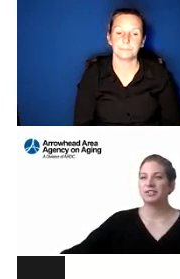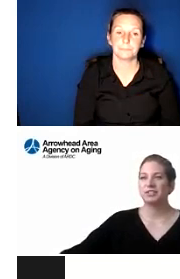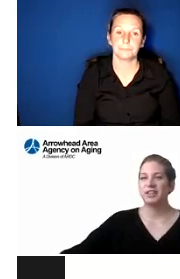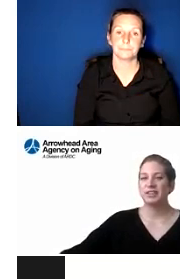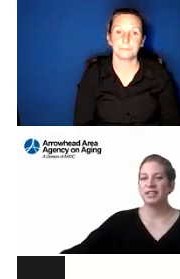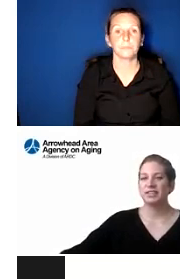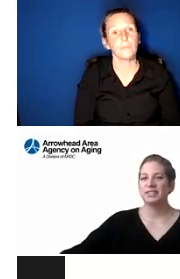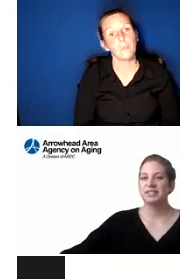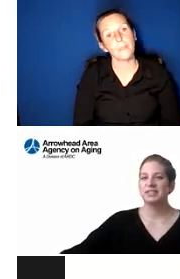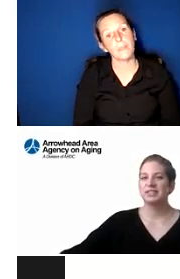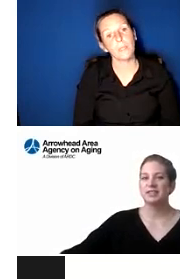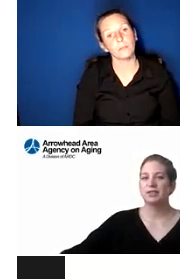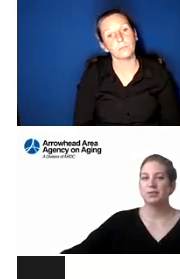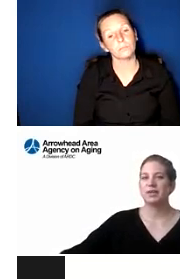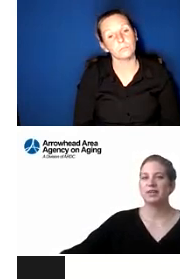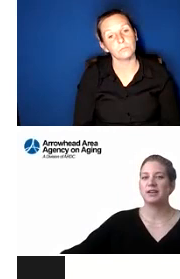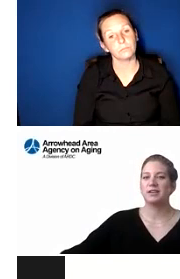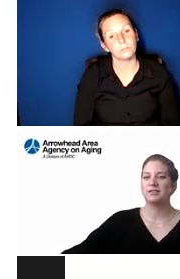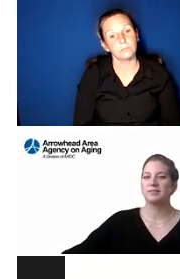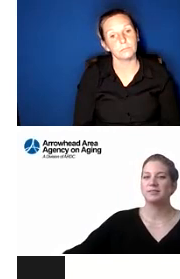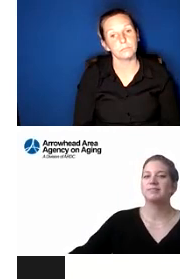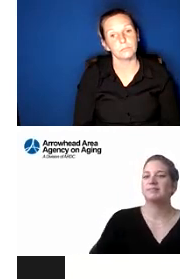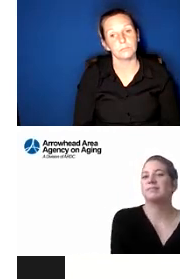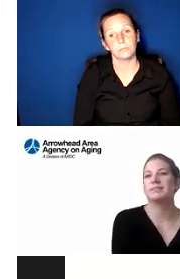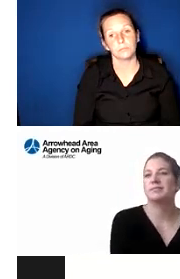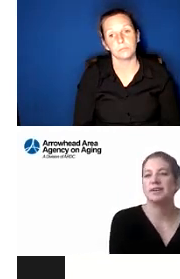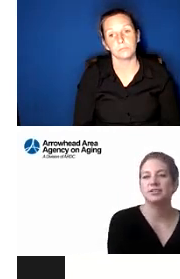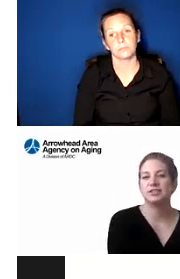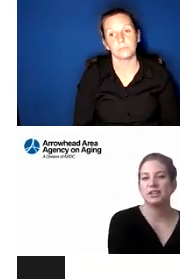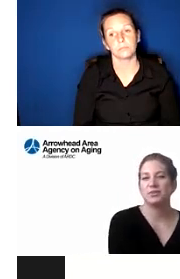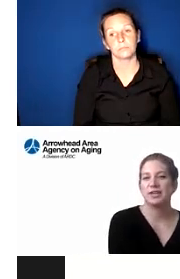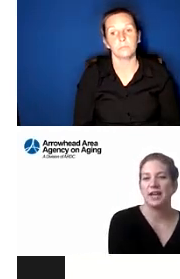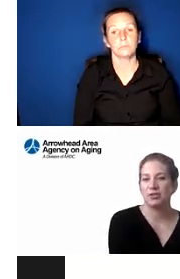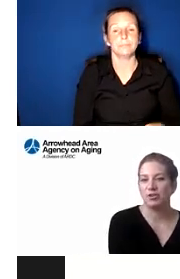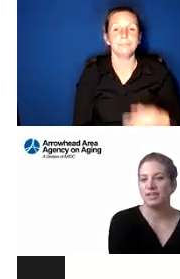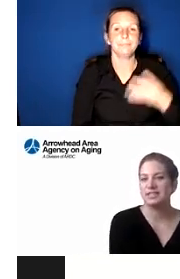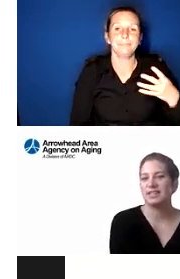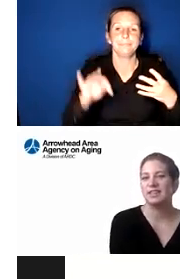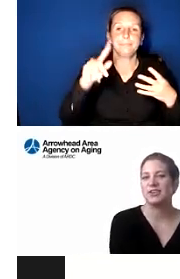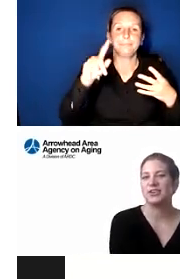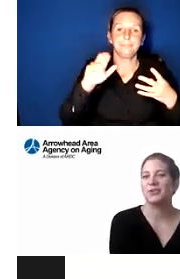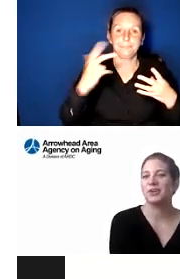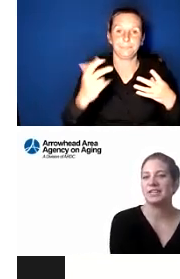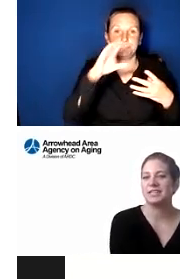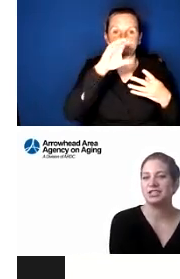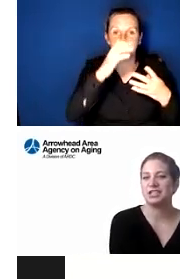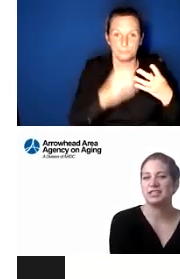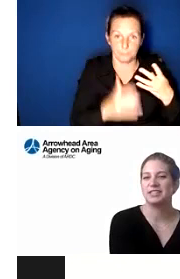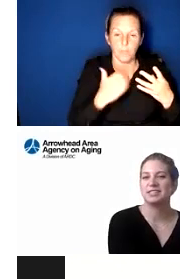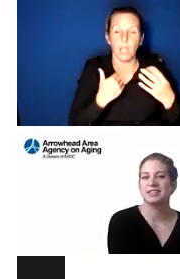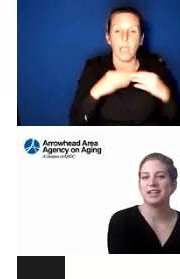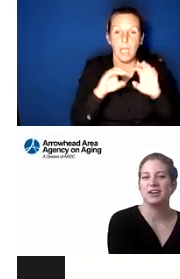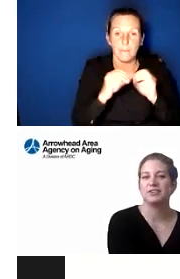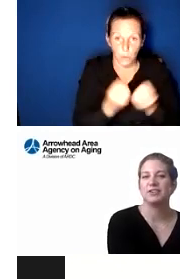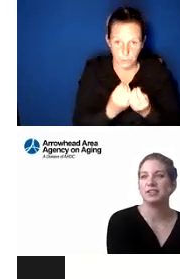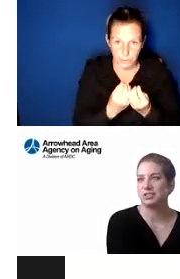So under these three are under the Title III categories, there are